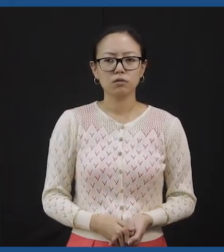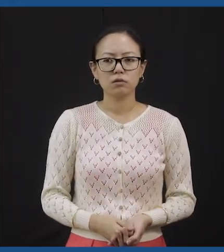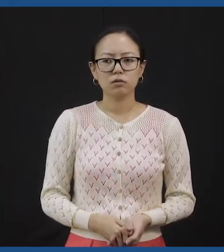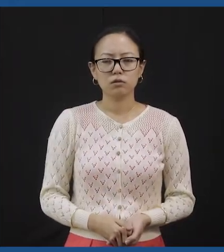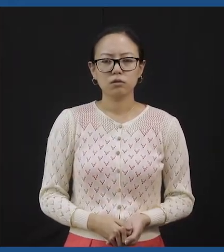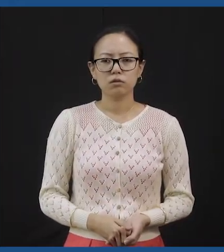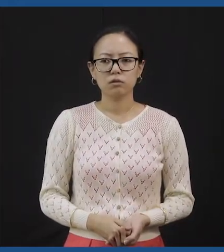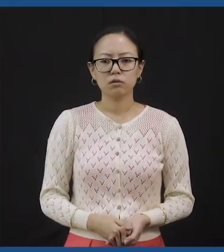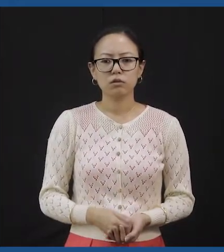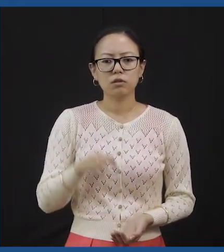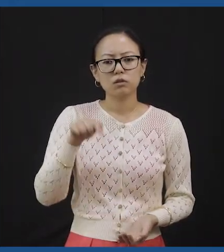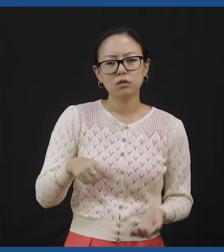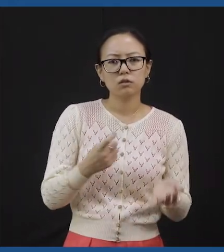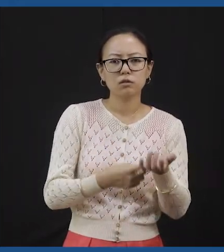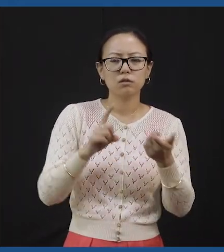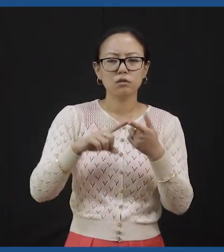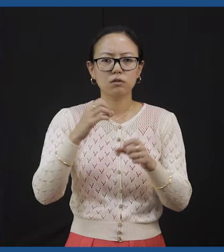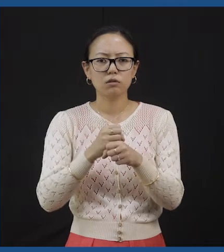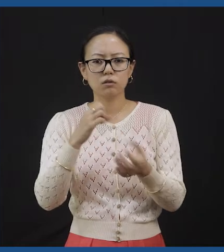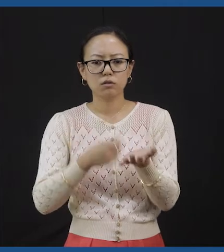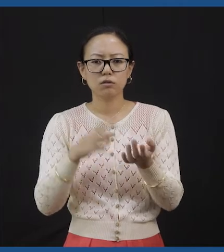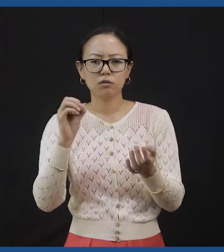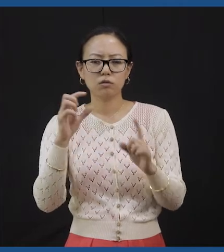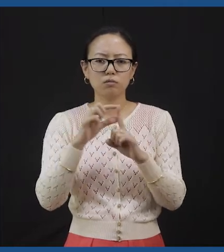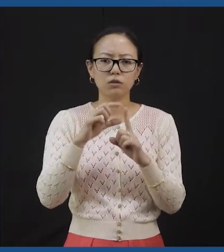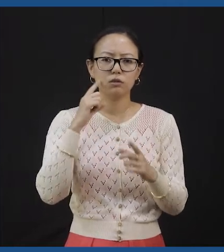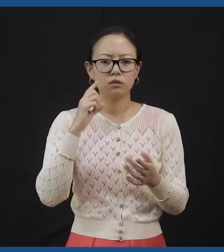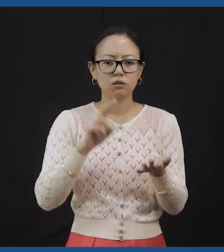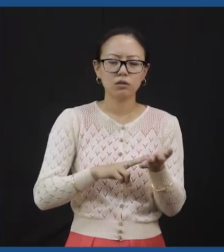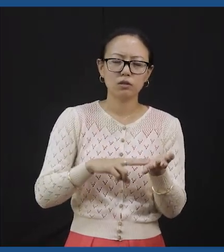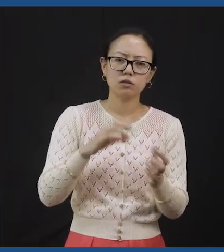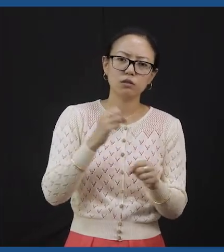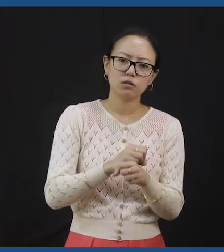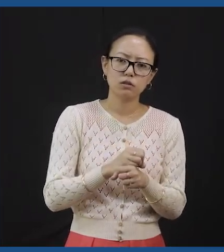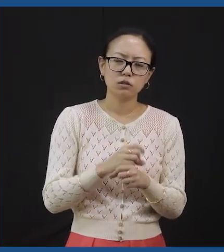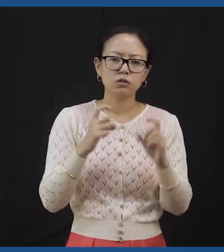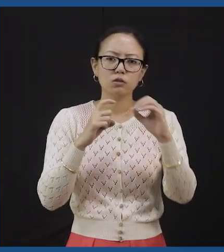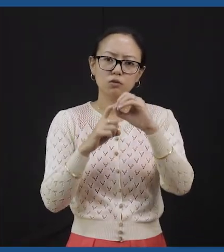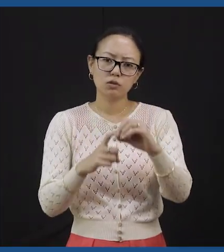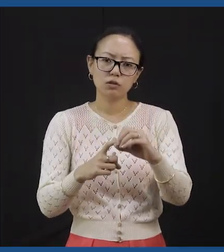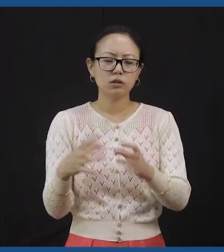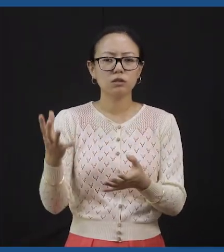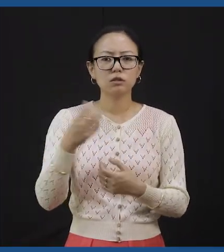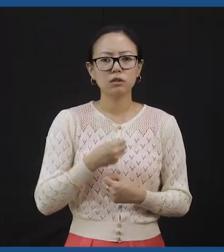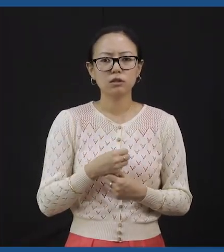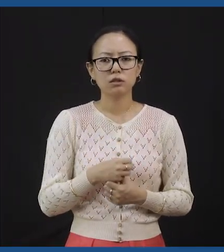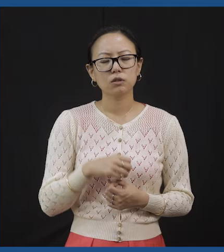regrouping and without regrouping. Without regrouping will be just simple subtraction without any regrouping or